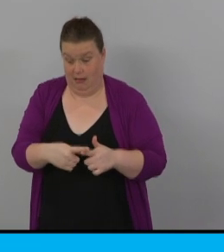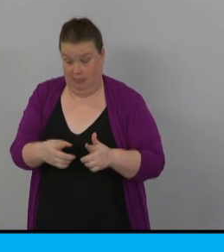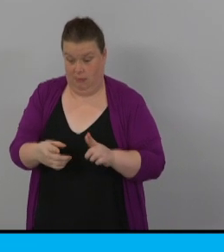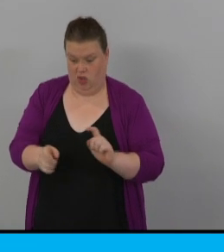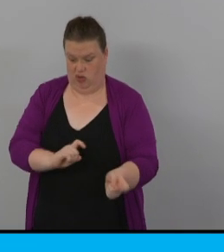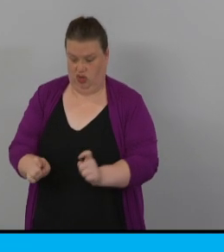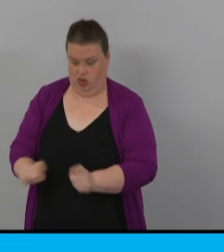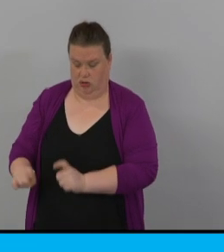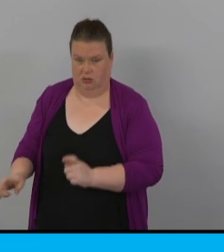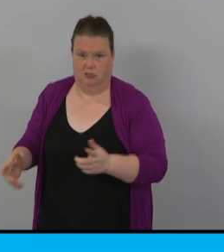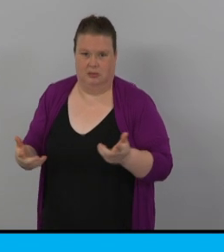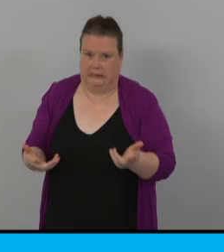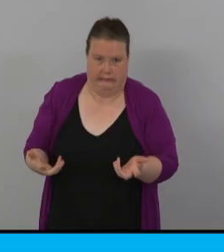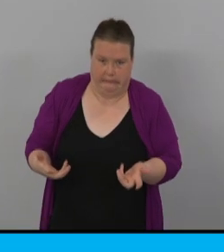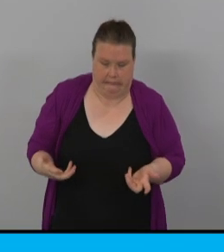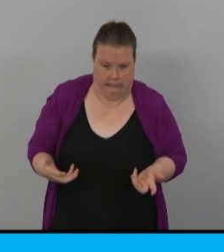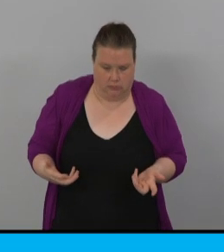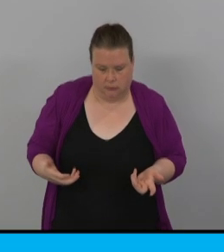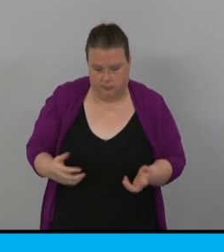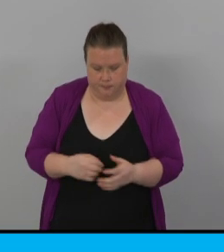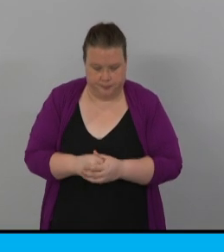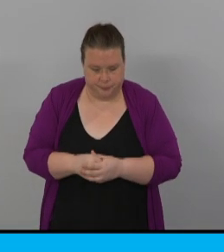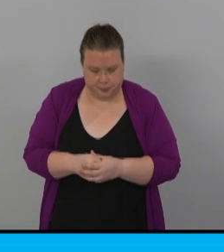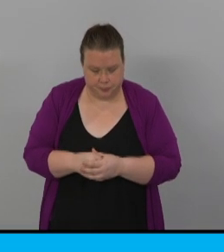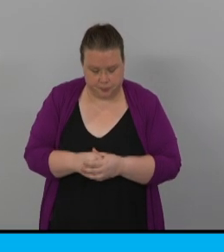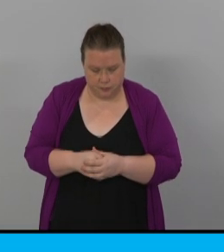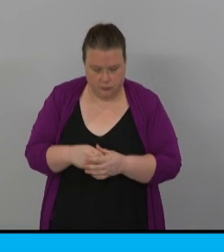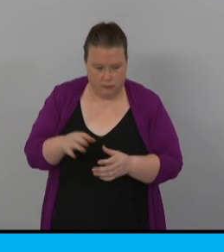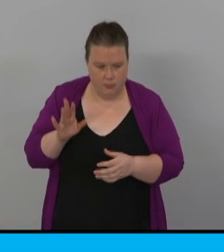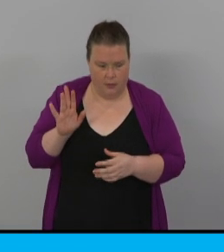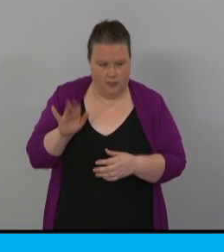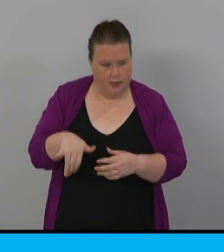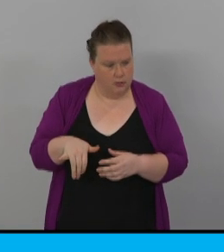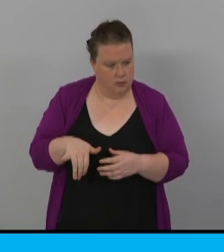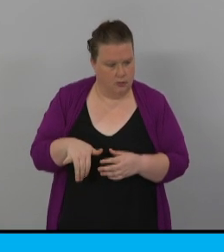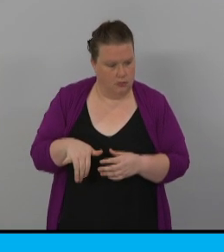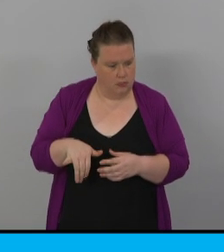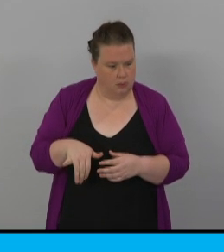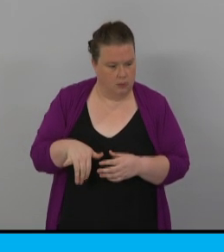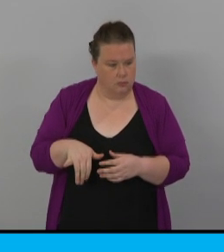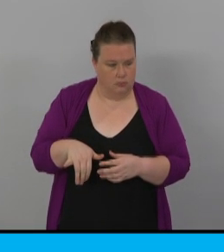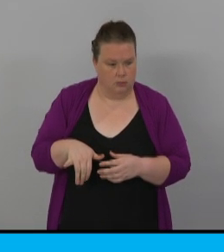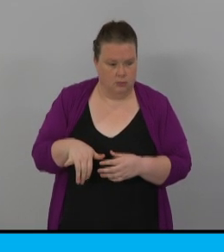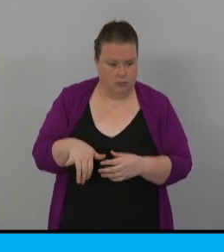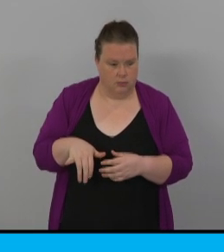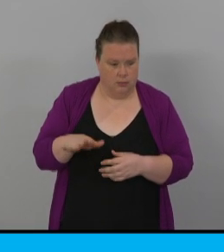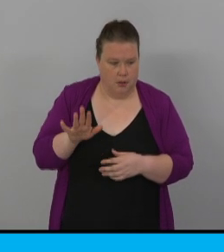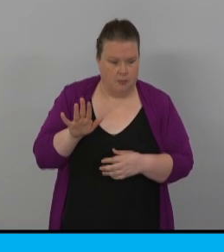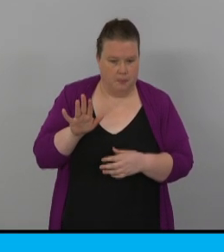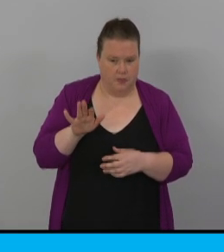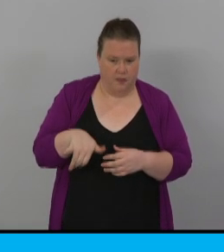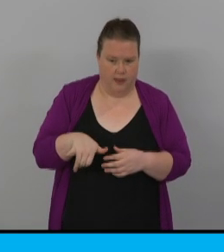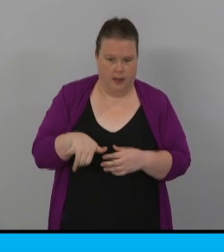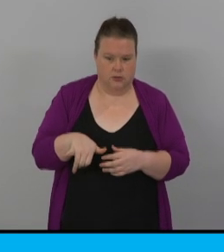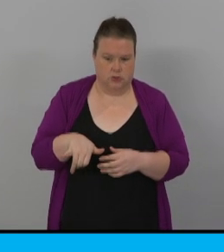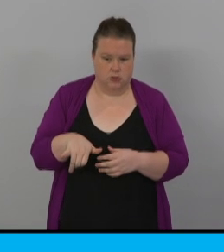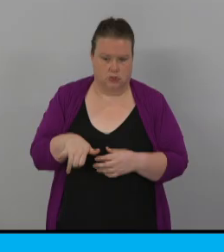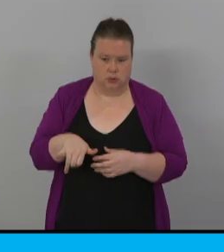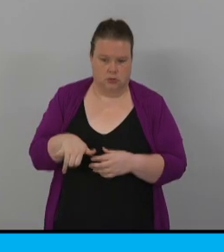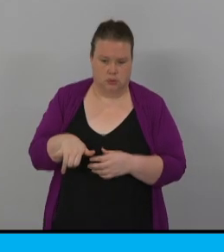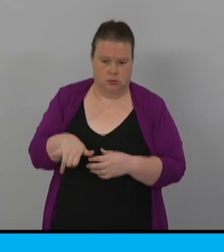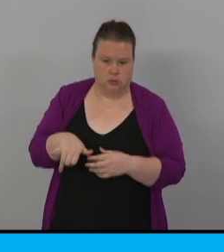less important, I think, than it would have been, say, 10 years ago before HB 3 in 2019.